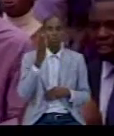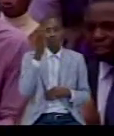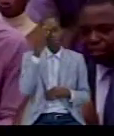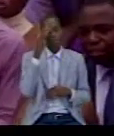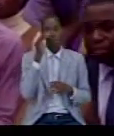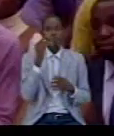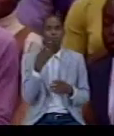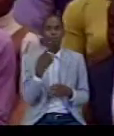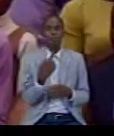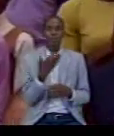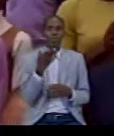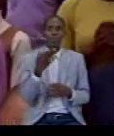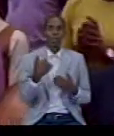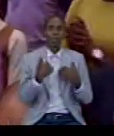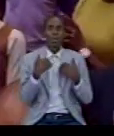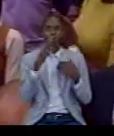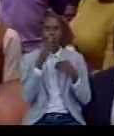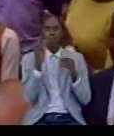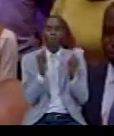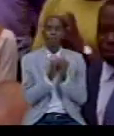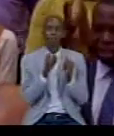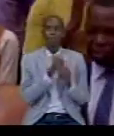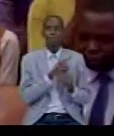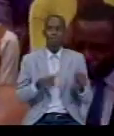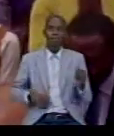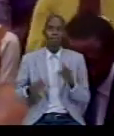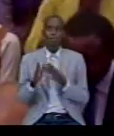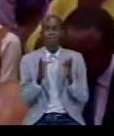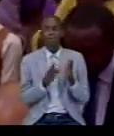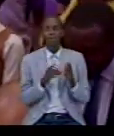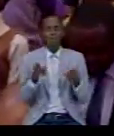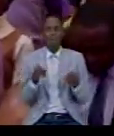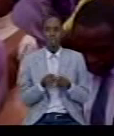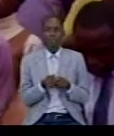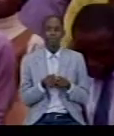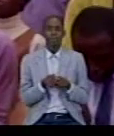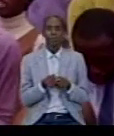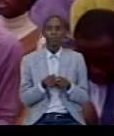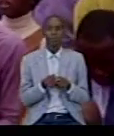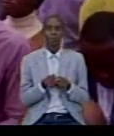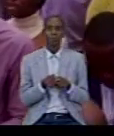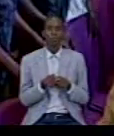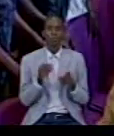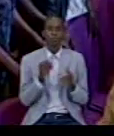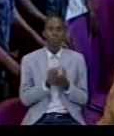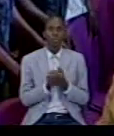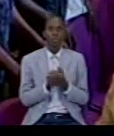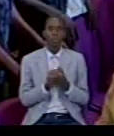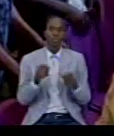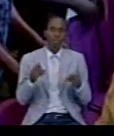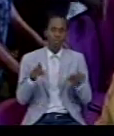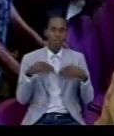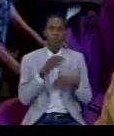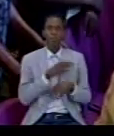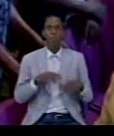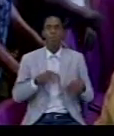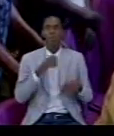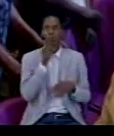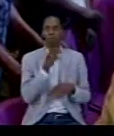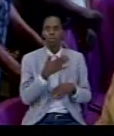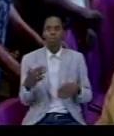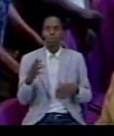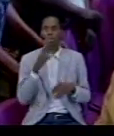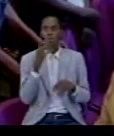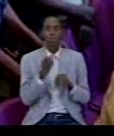are being of the Lord Jesus. That you are a new creature in Christ. That old things have passed away. And that